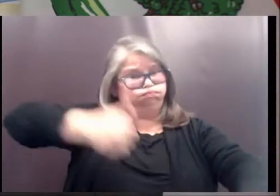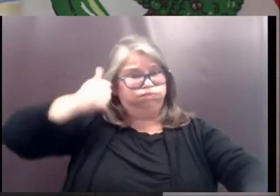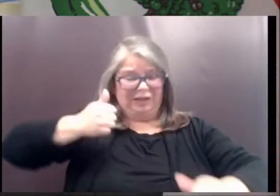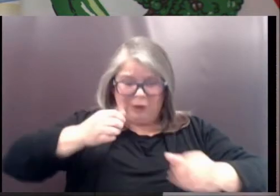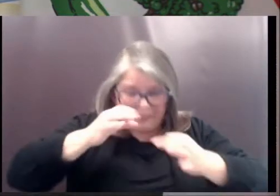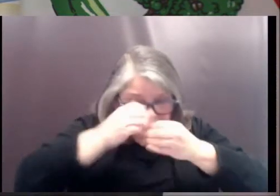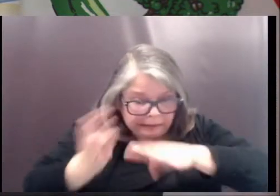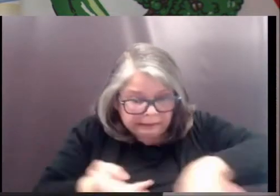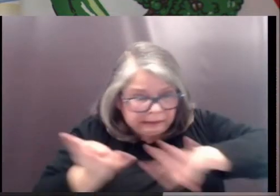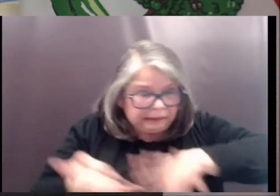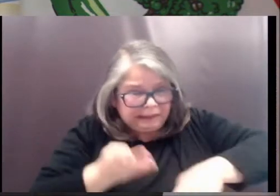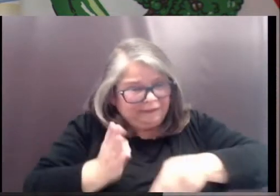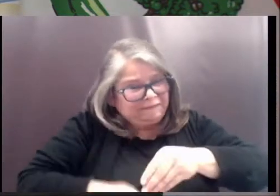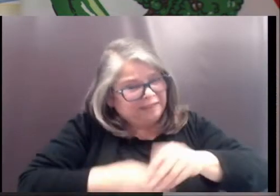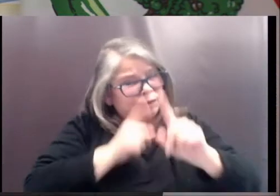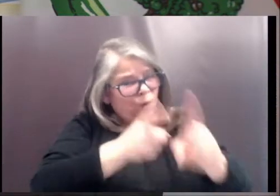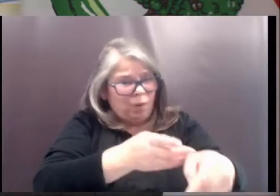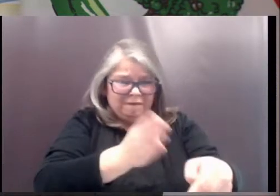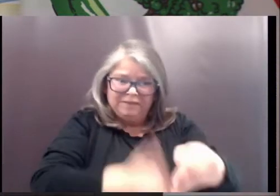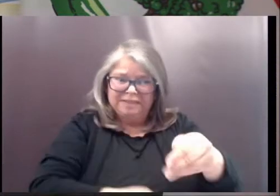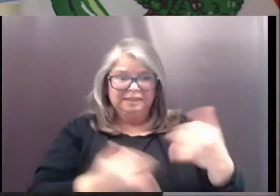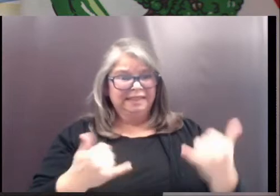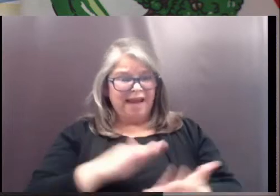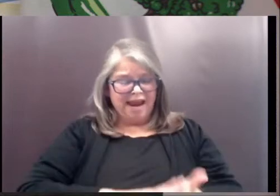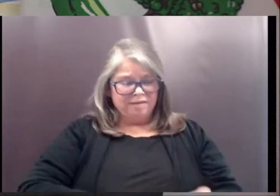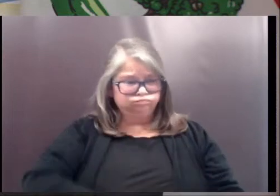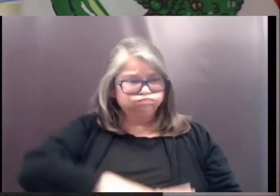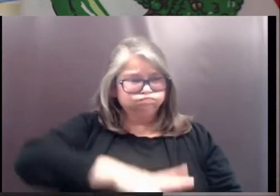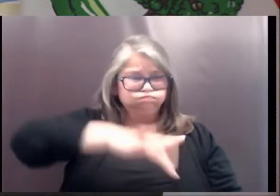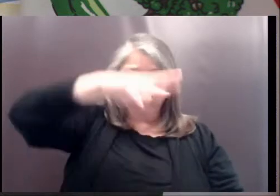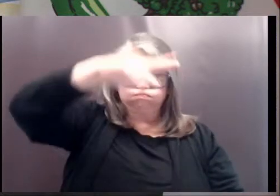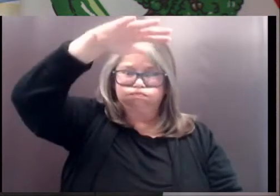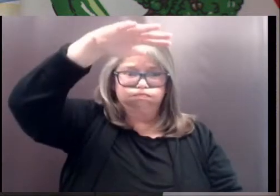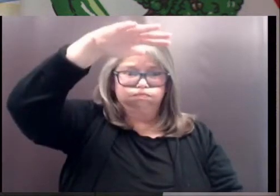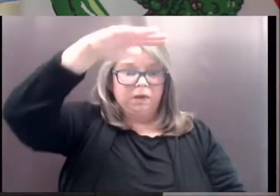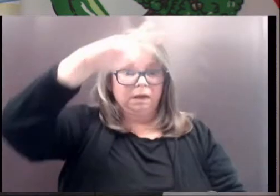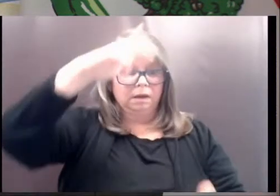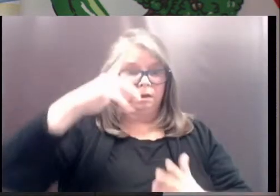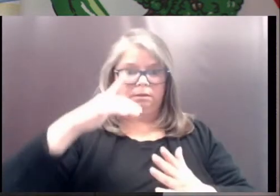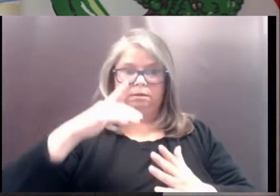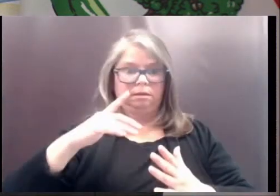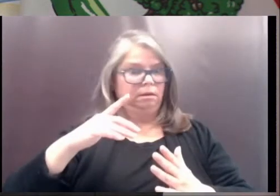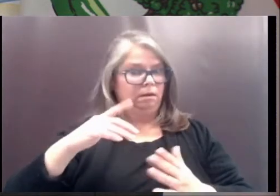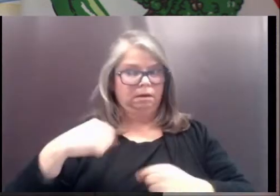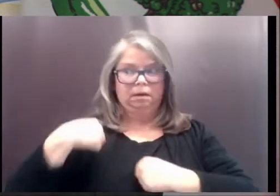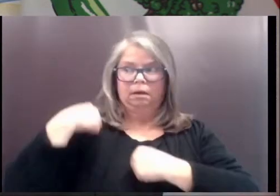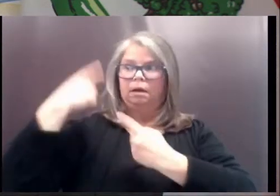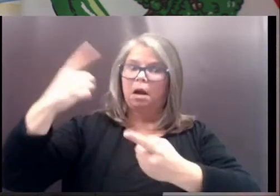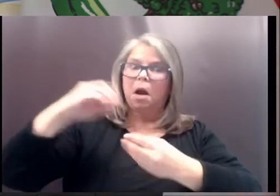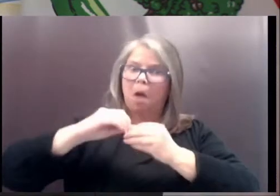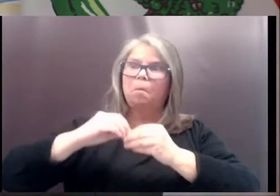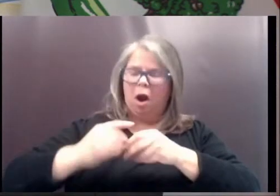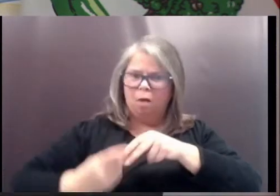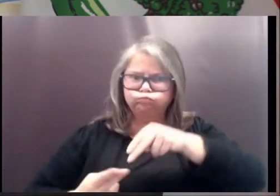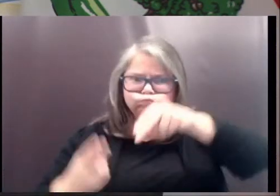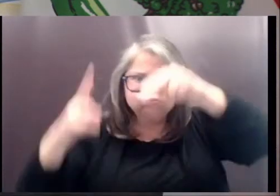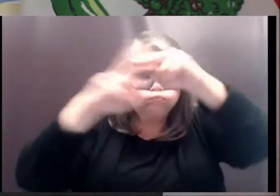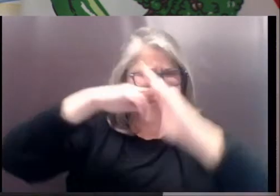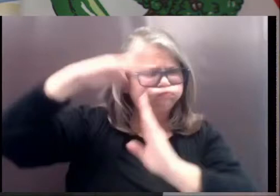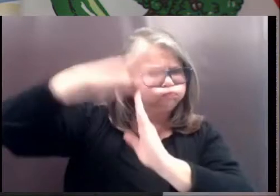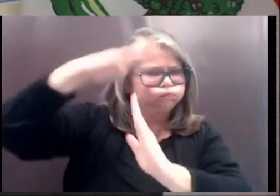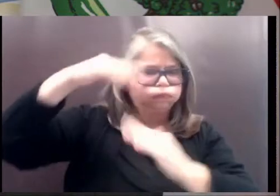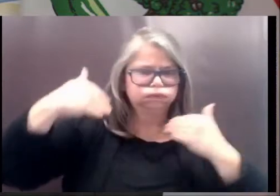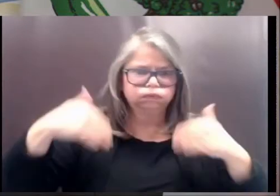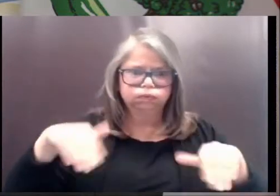processed is far more than we have seen before, and so people can expect to wait for up to that 72 hours for negative